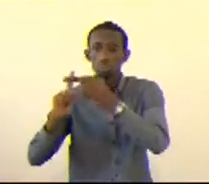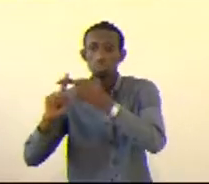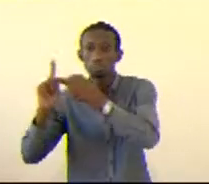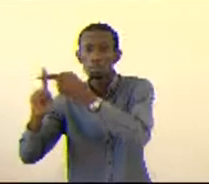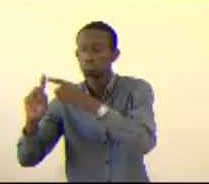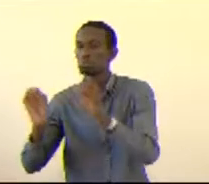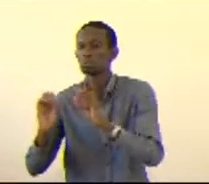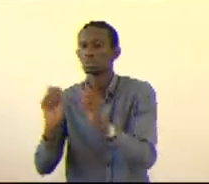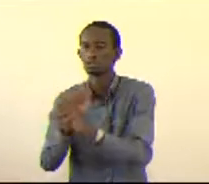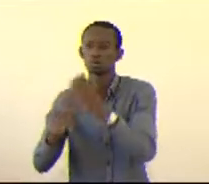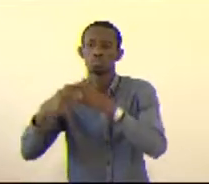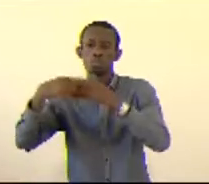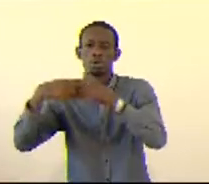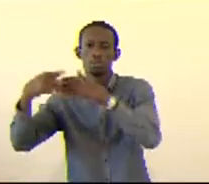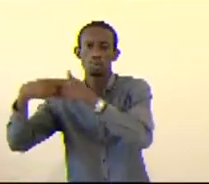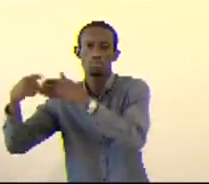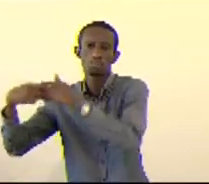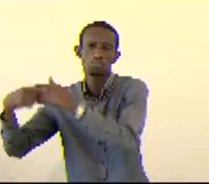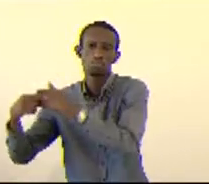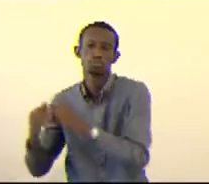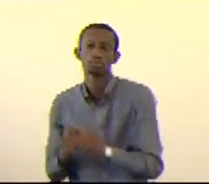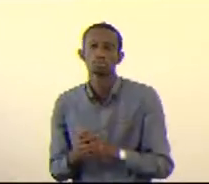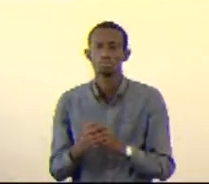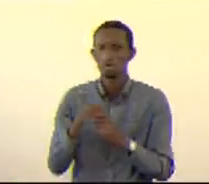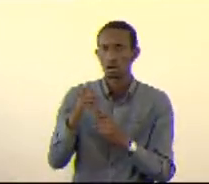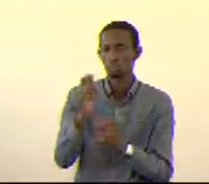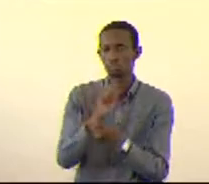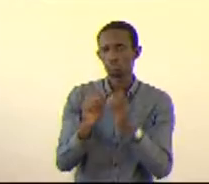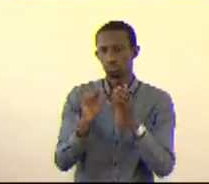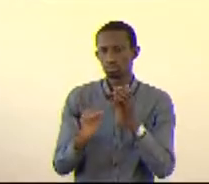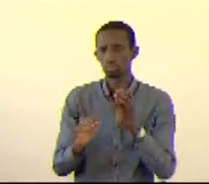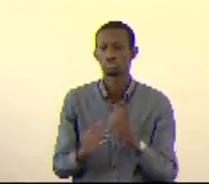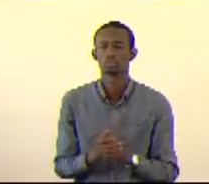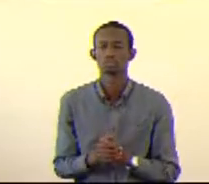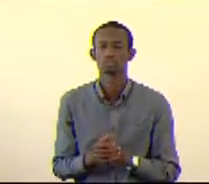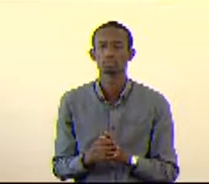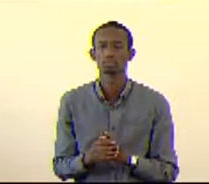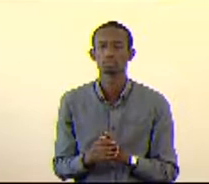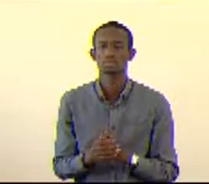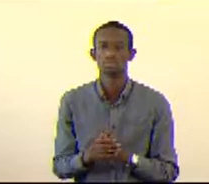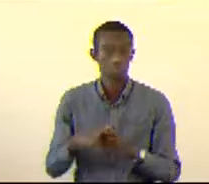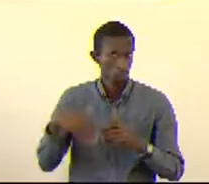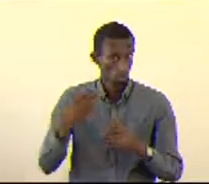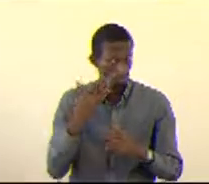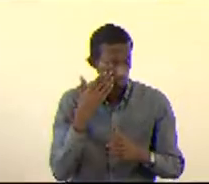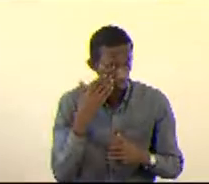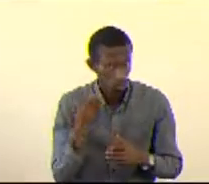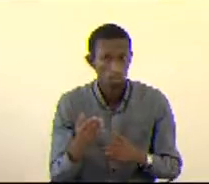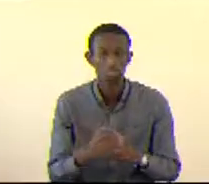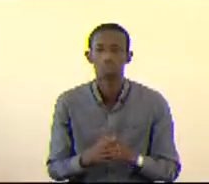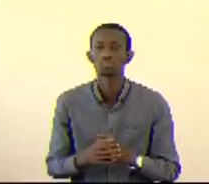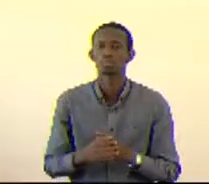from here, then you move like this. That will be the heating curve. But we are going to look at such a